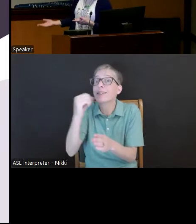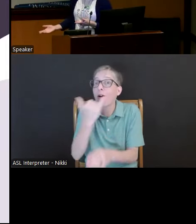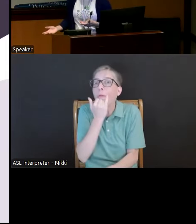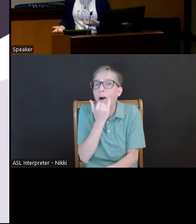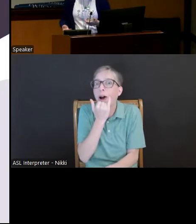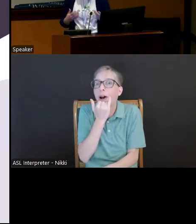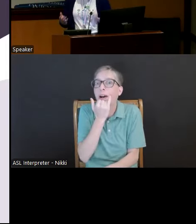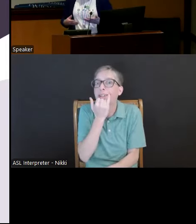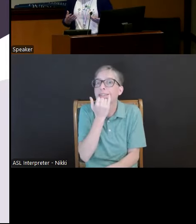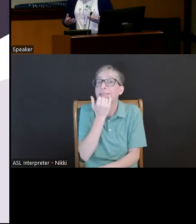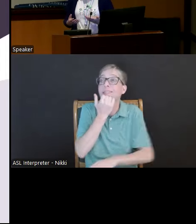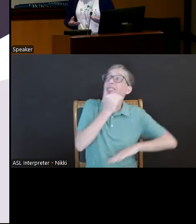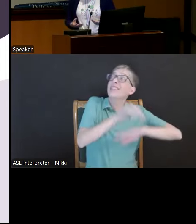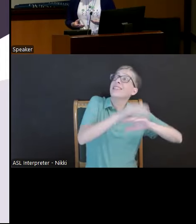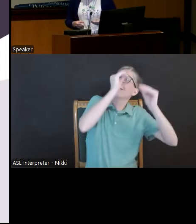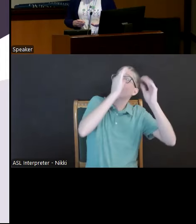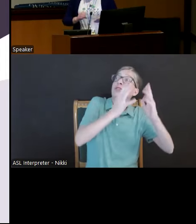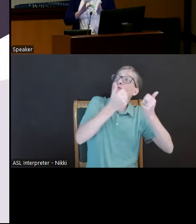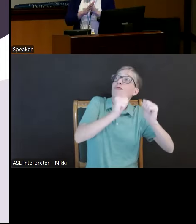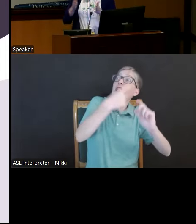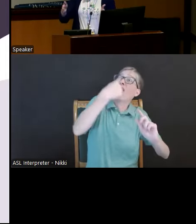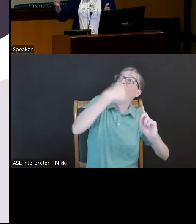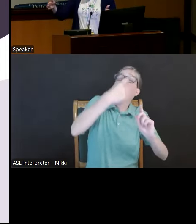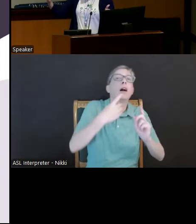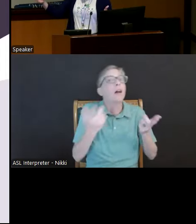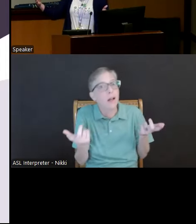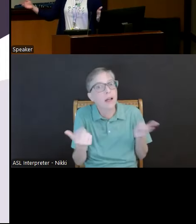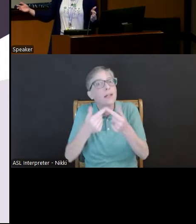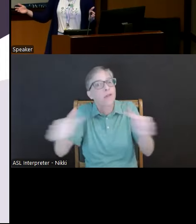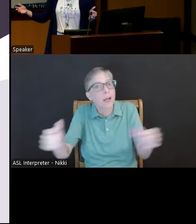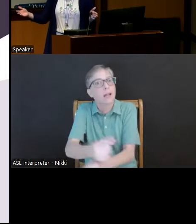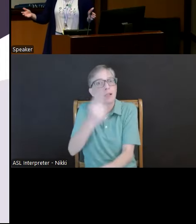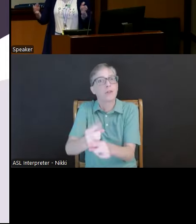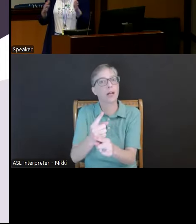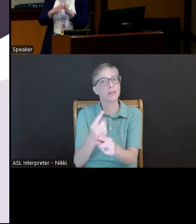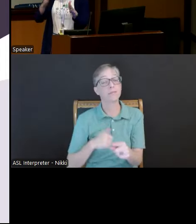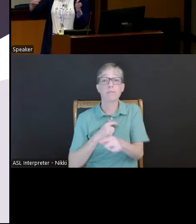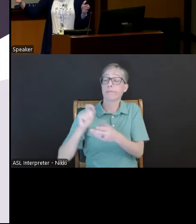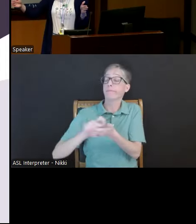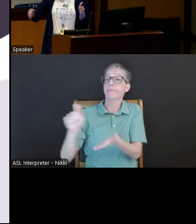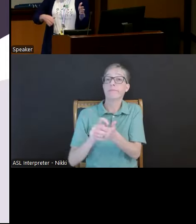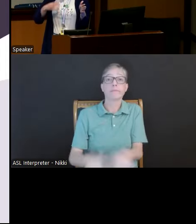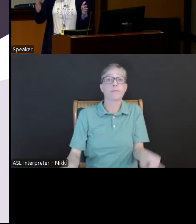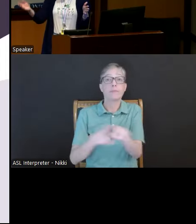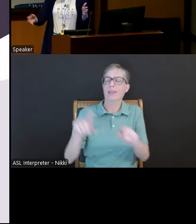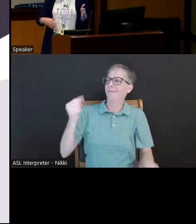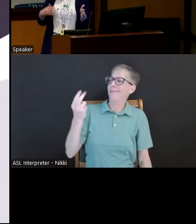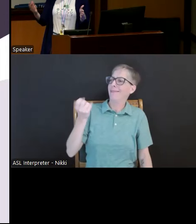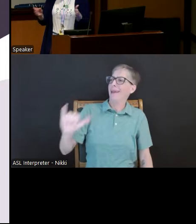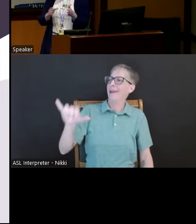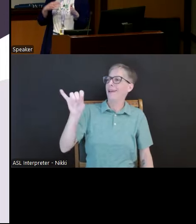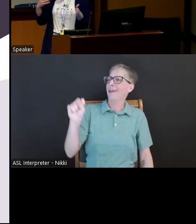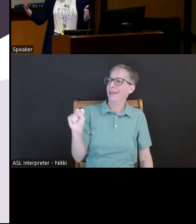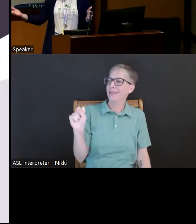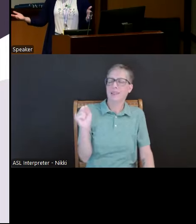head, it's not. It is very grammatically correct. And then we write just like we would for anything else. It's not they is. When we're talking